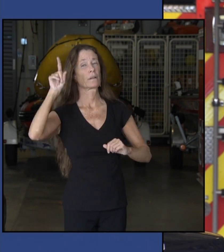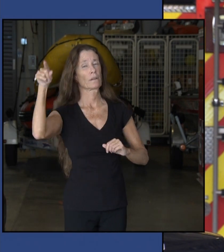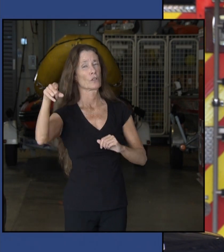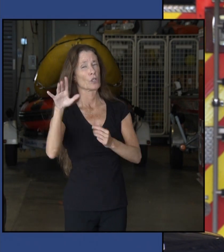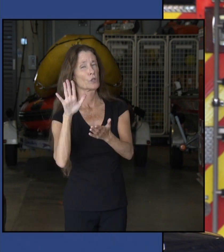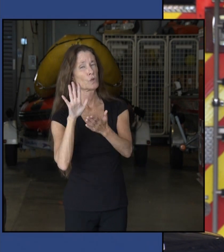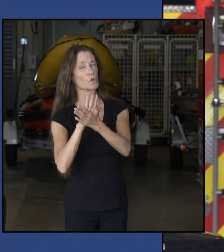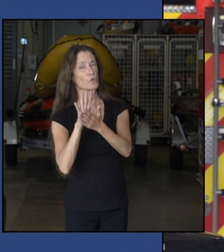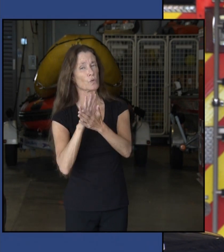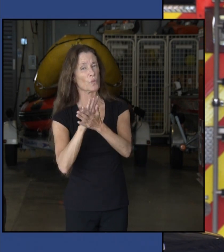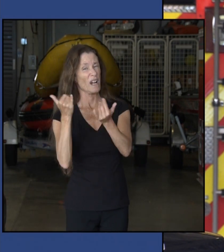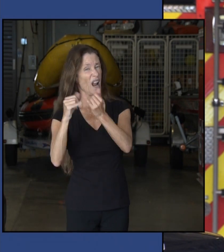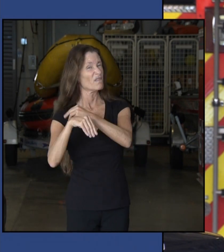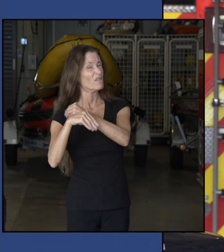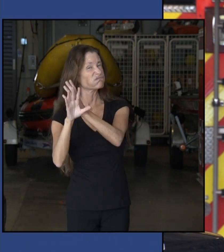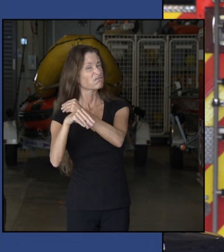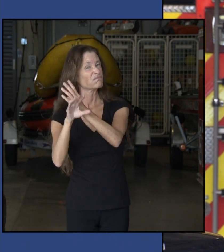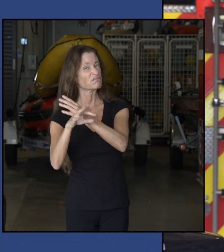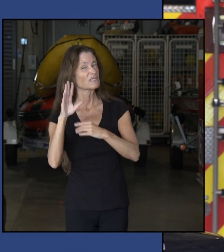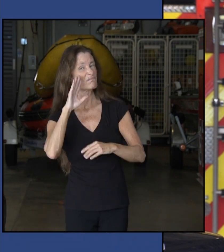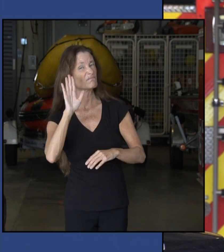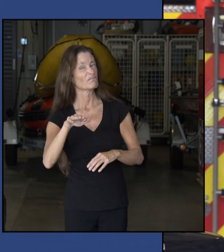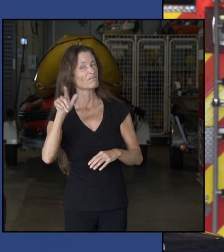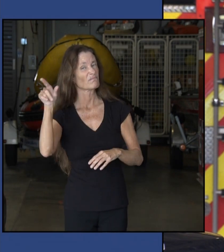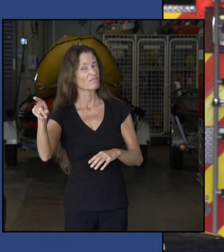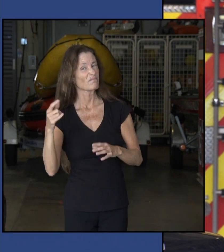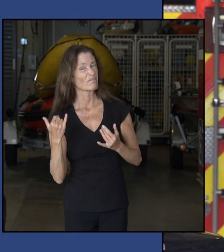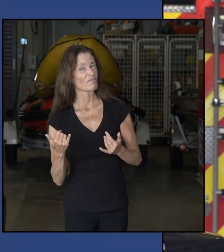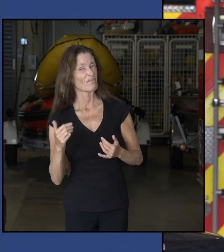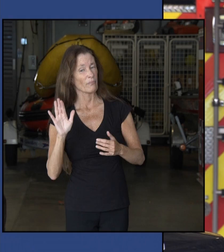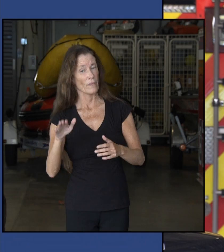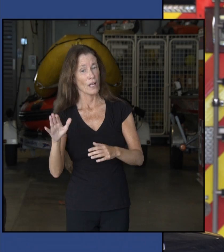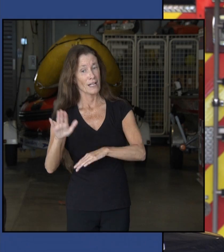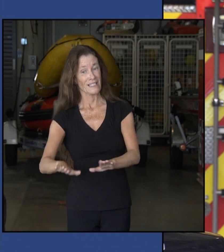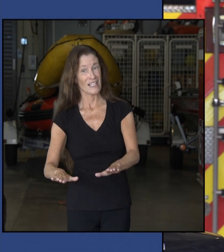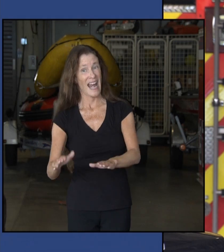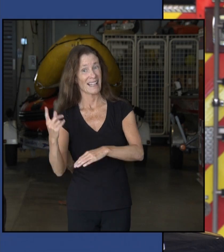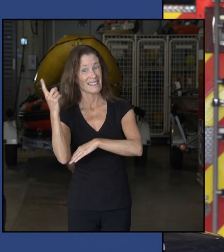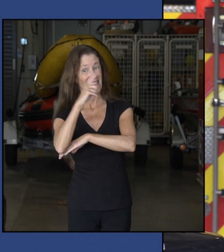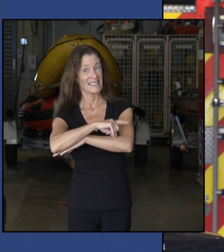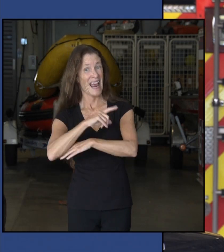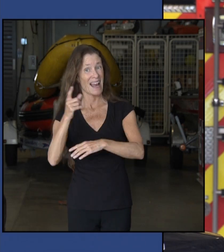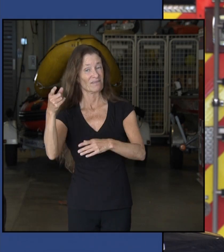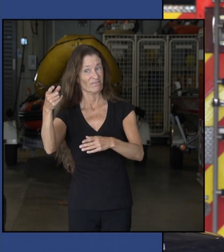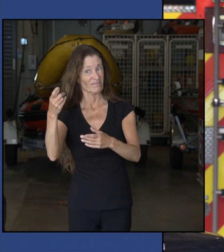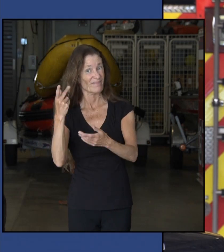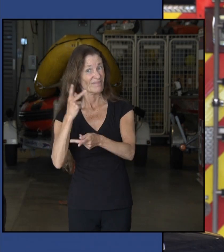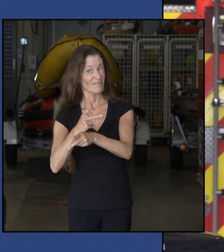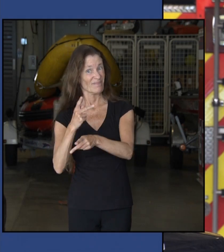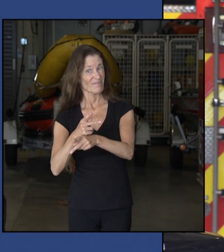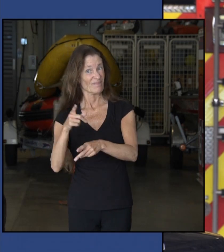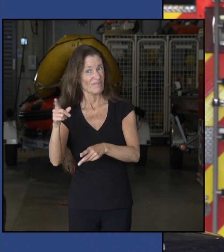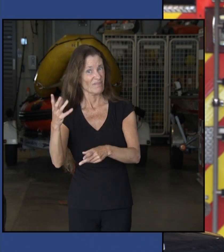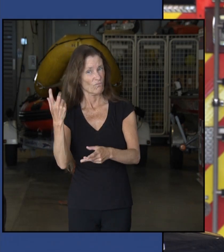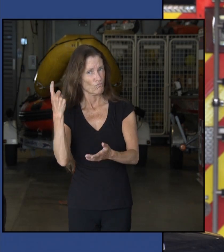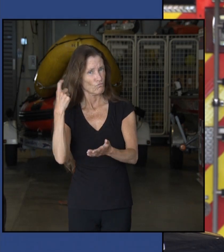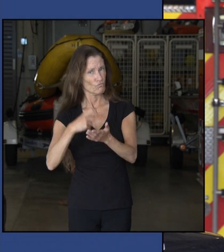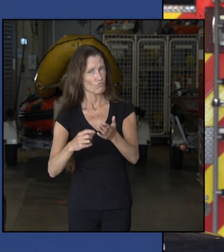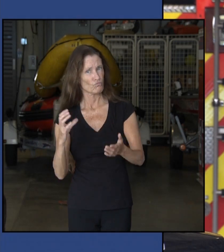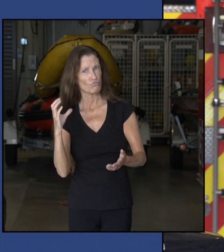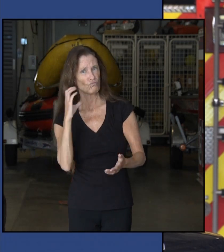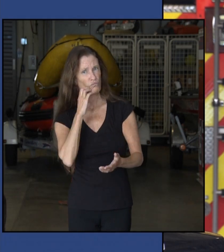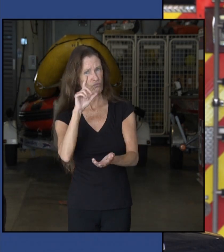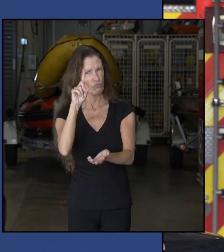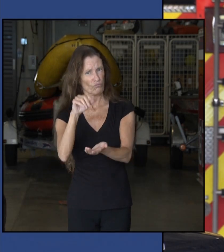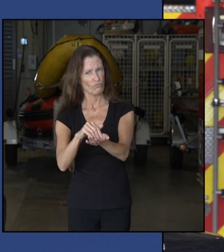Child care centers are charging upwards of $1,600 a month per child. Yeah. Personal people to come to your home